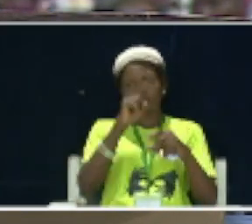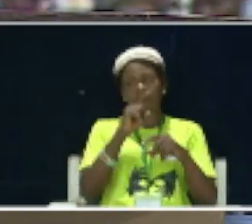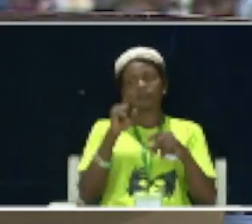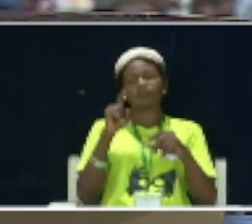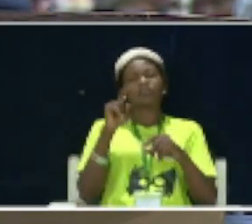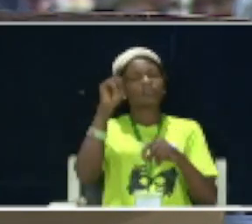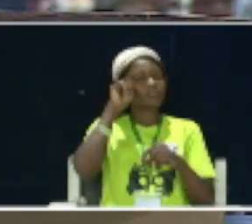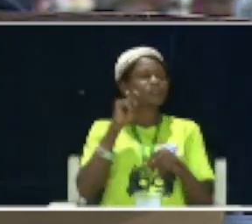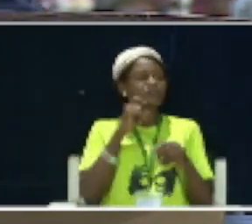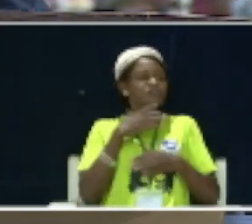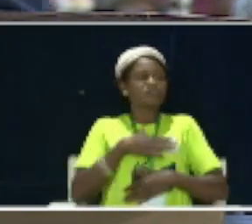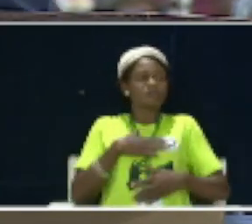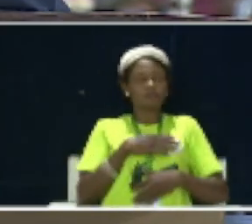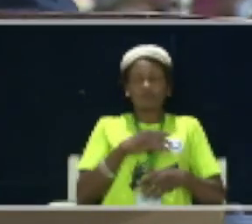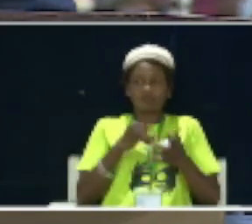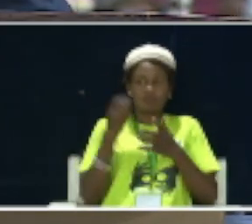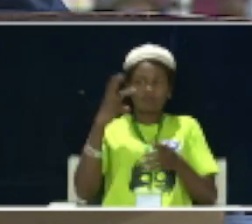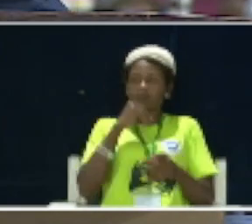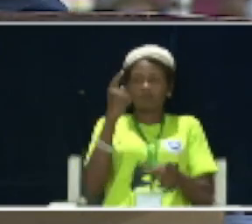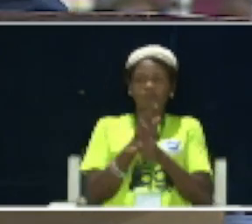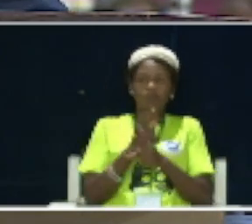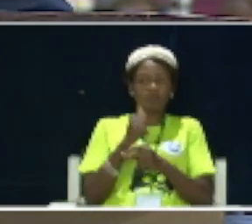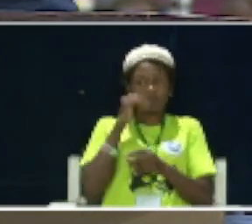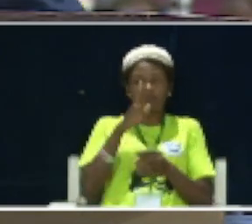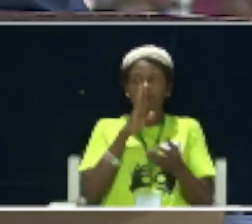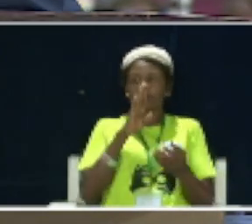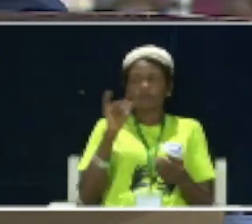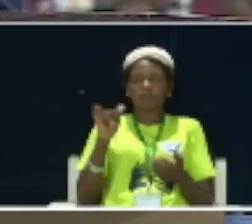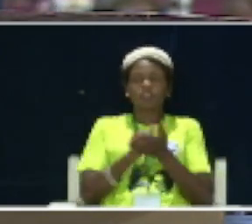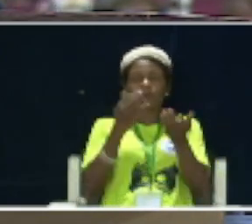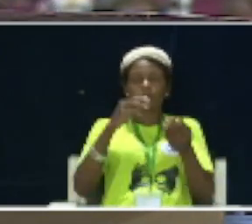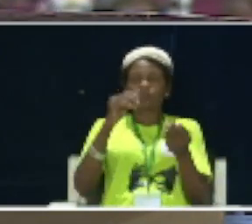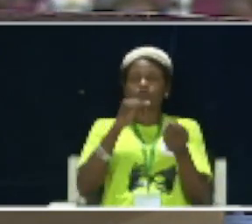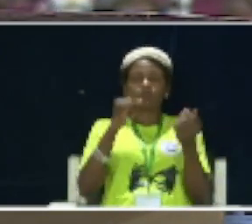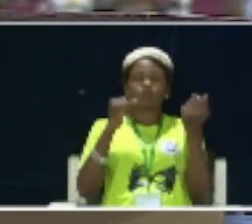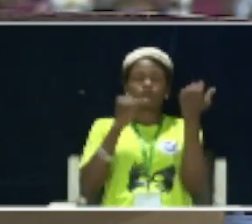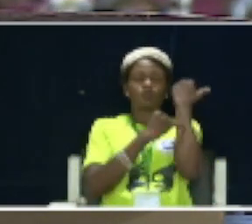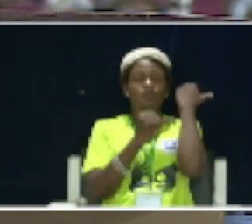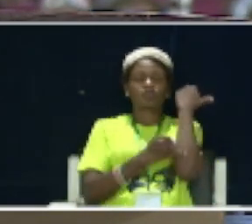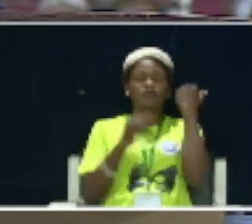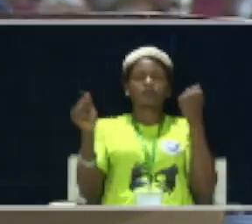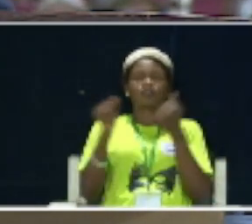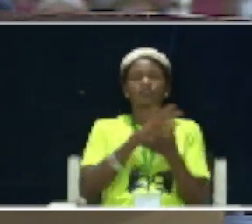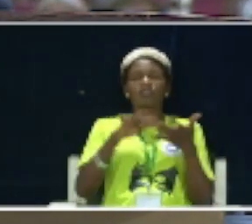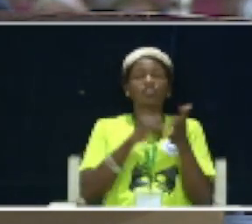not just human beings that wanted Joseph destroyed. It was Satan who knew